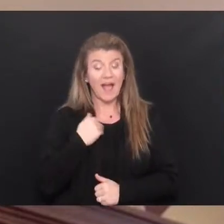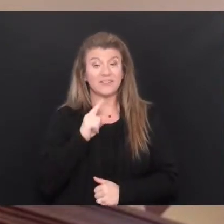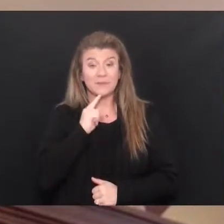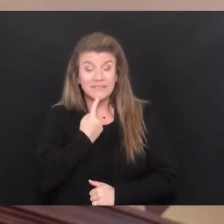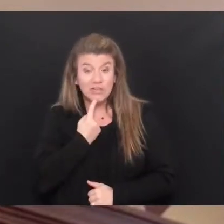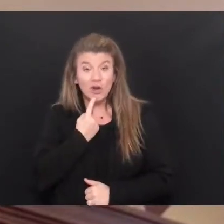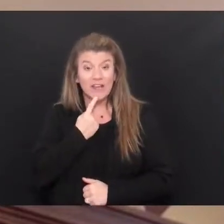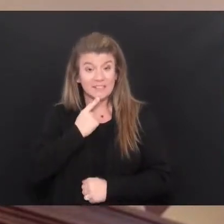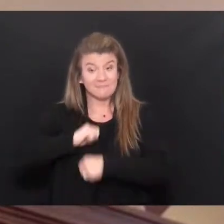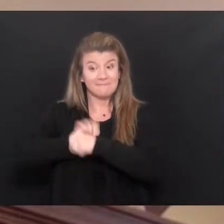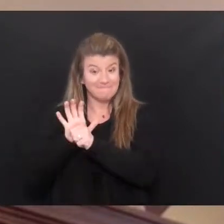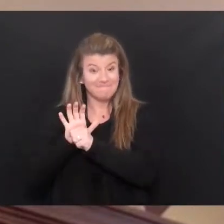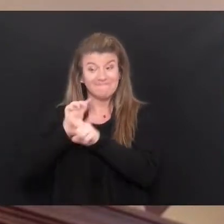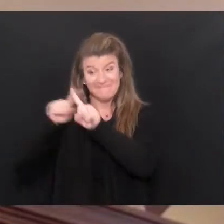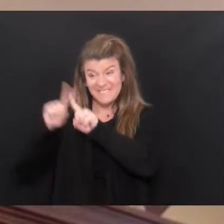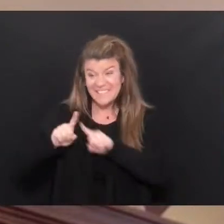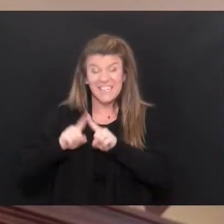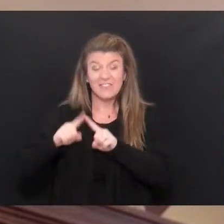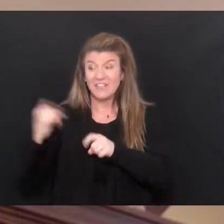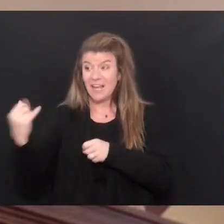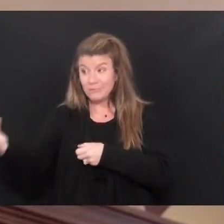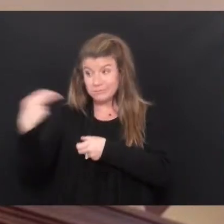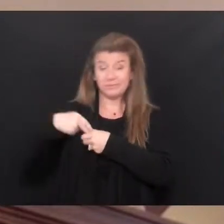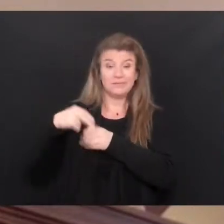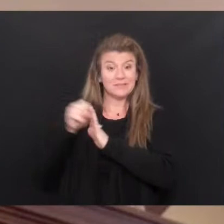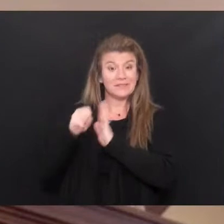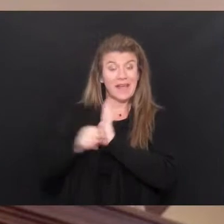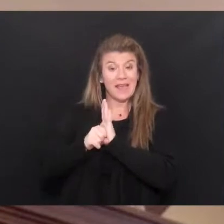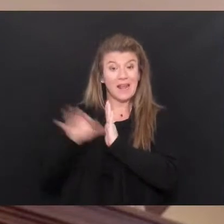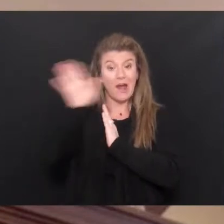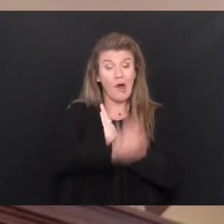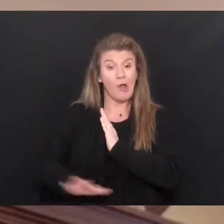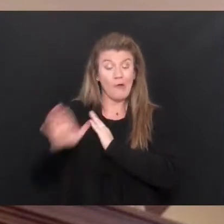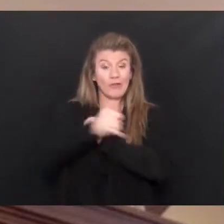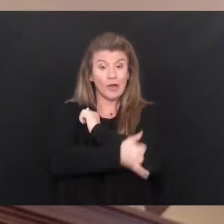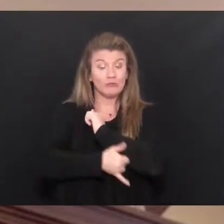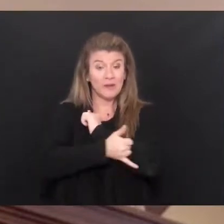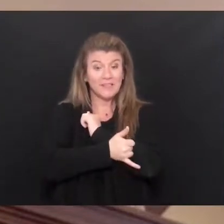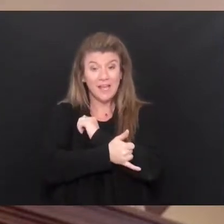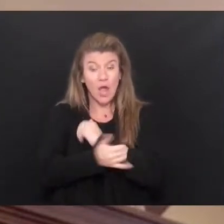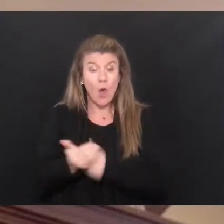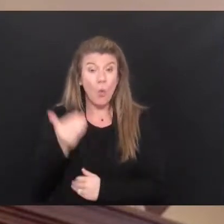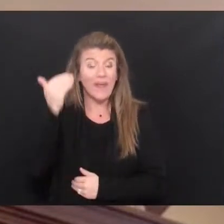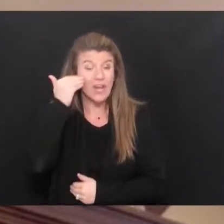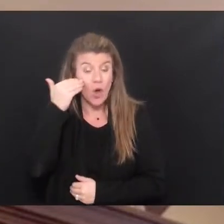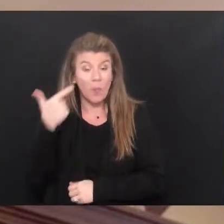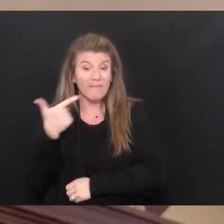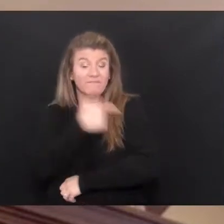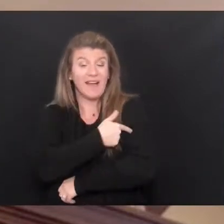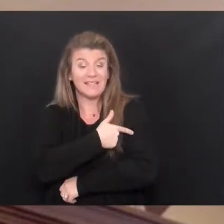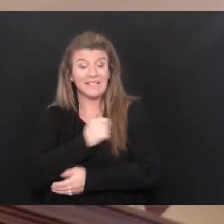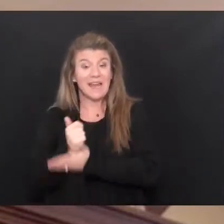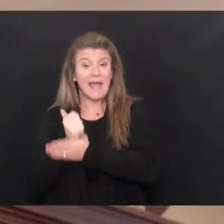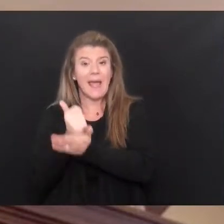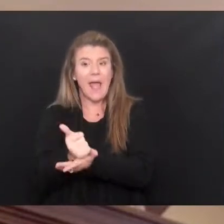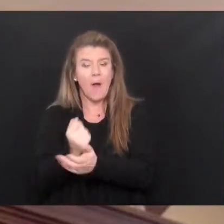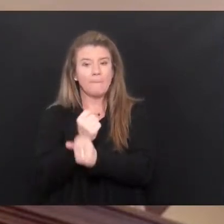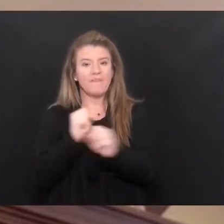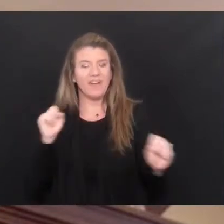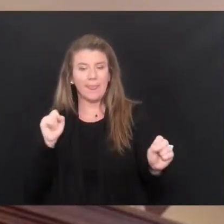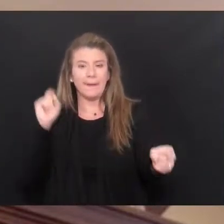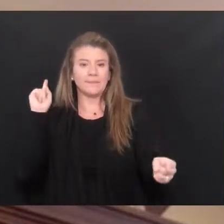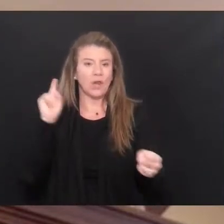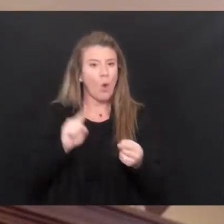variants coming into our state and across the country. We know the vaccines help prevent them, help slow